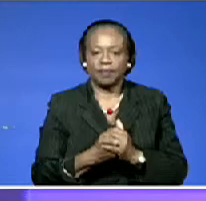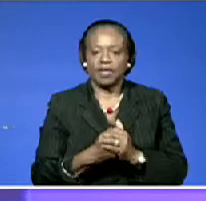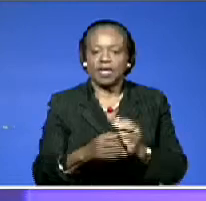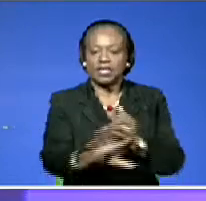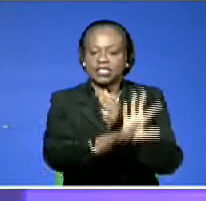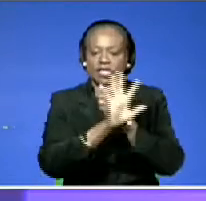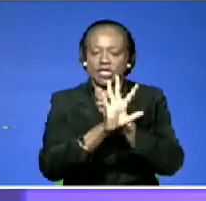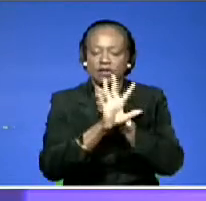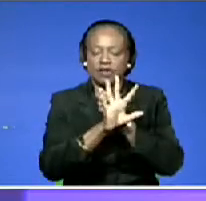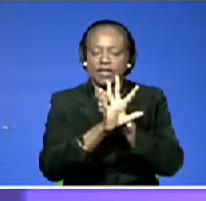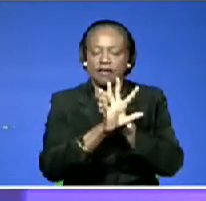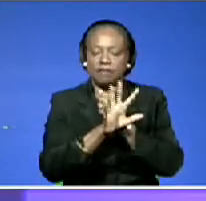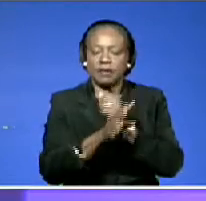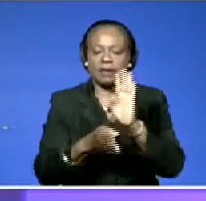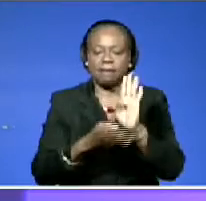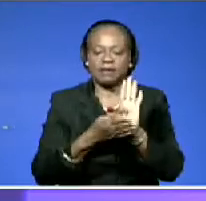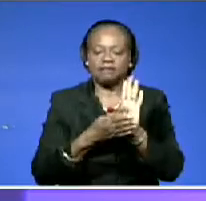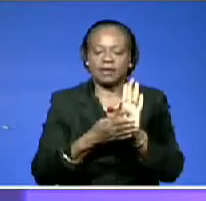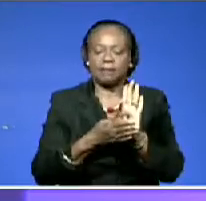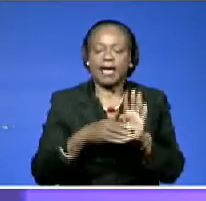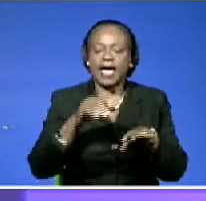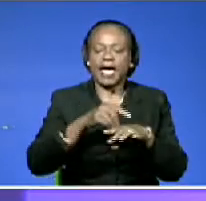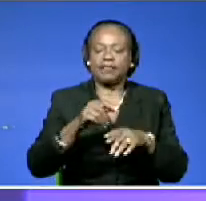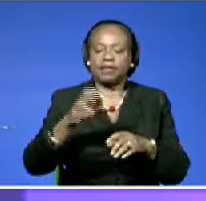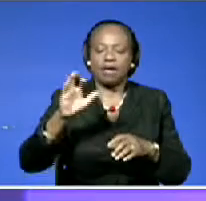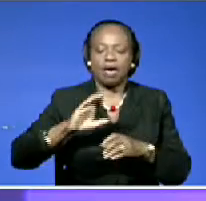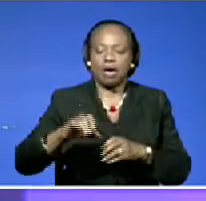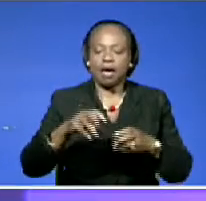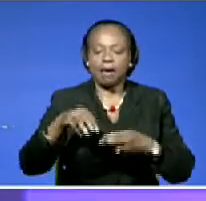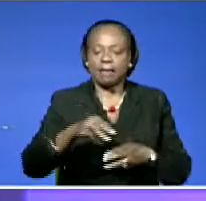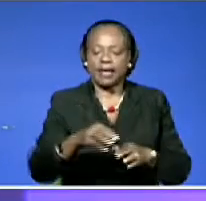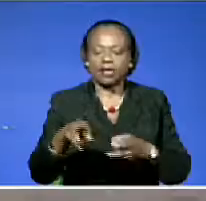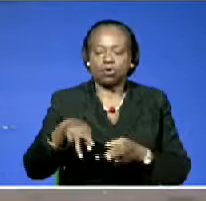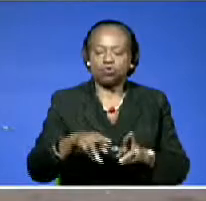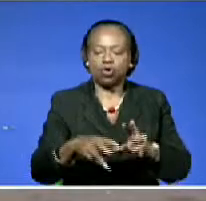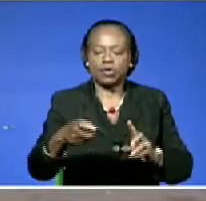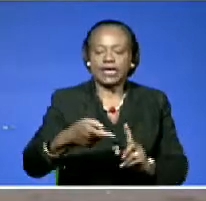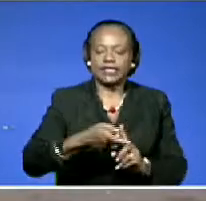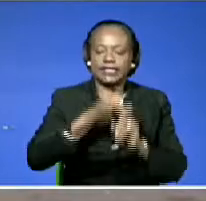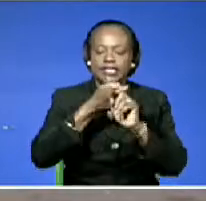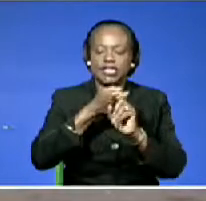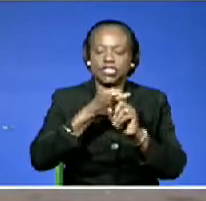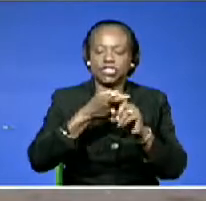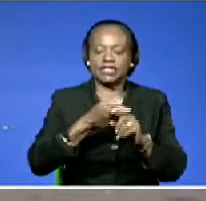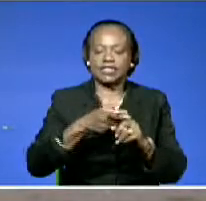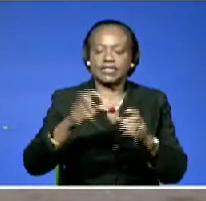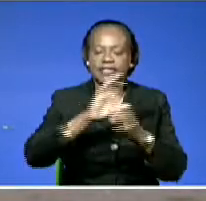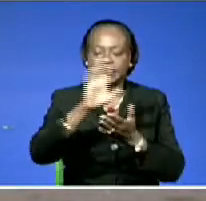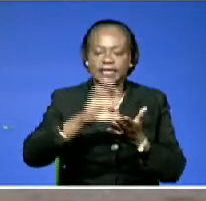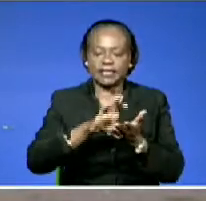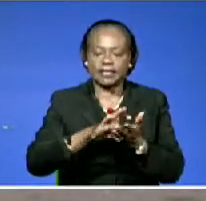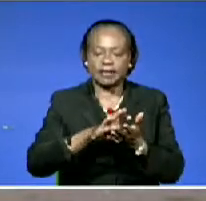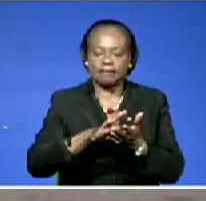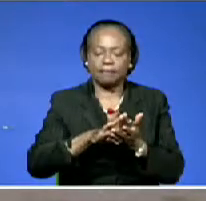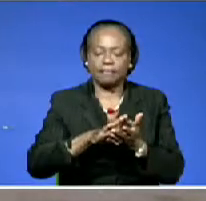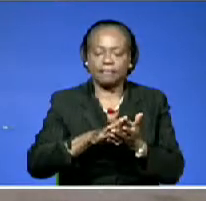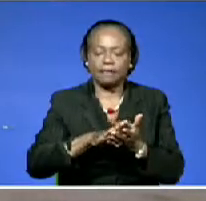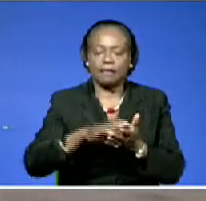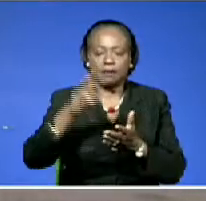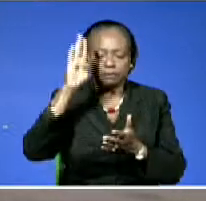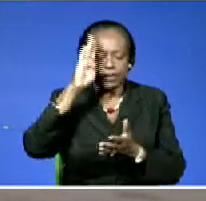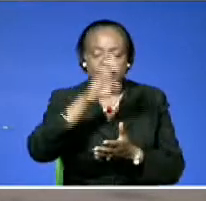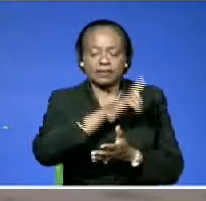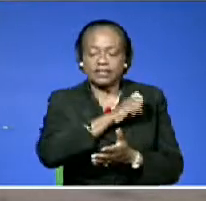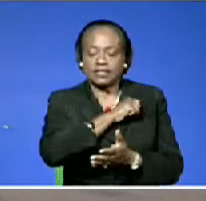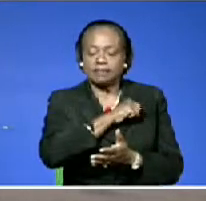Security has been beefed up at the Carmichael Road Detention Center. Immigration Minister the Honorable Brent Simonet says, in addition to those improvements,